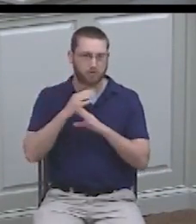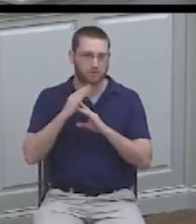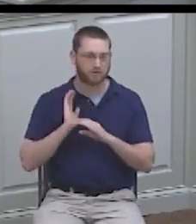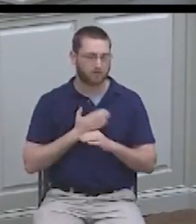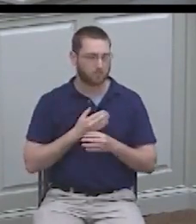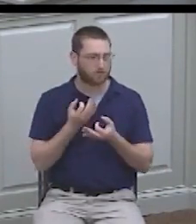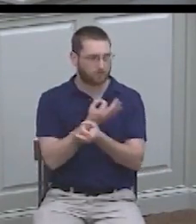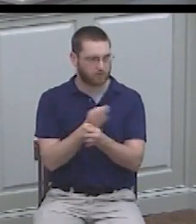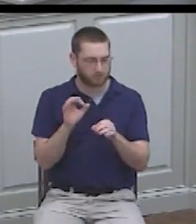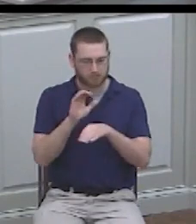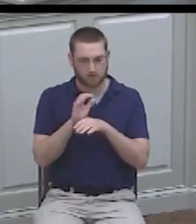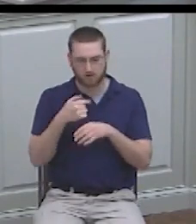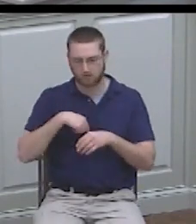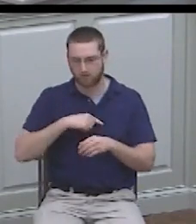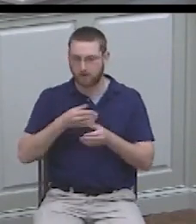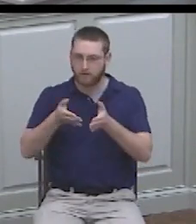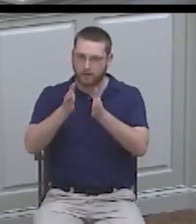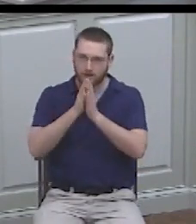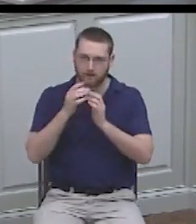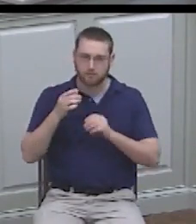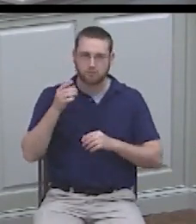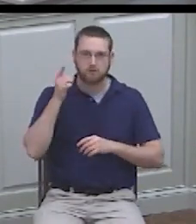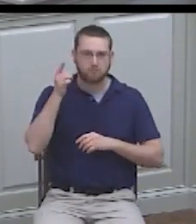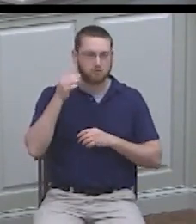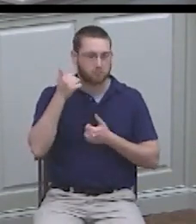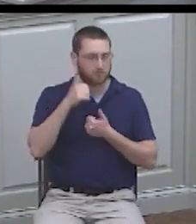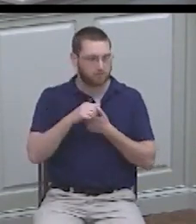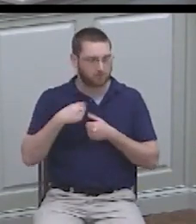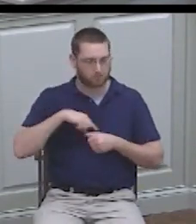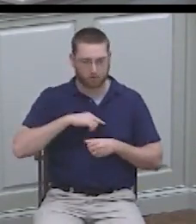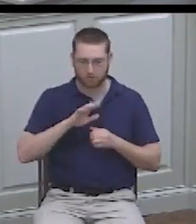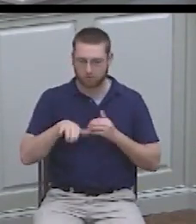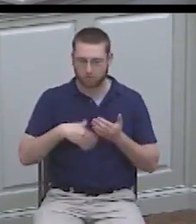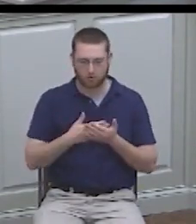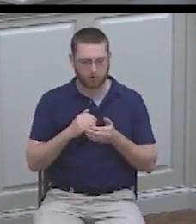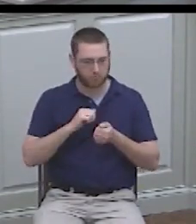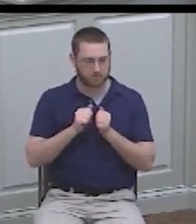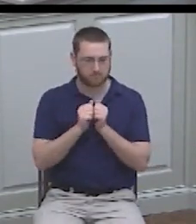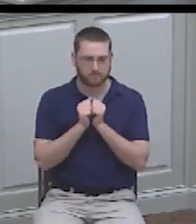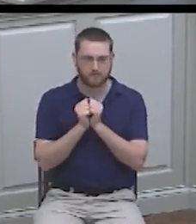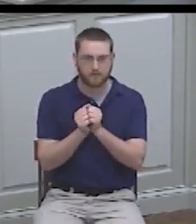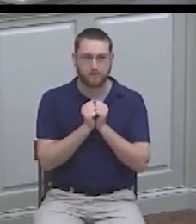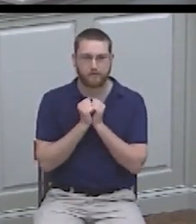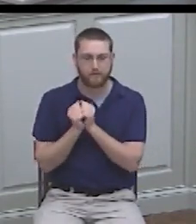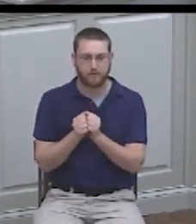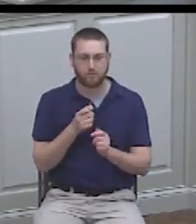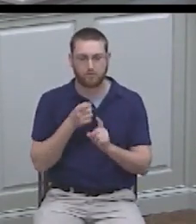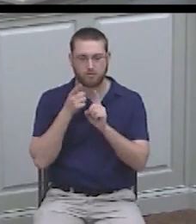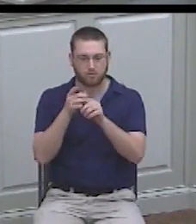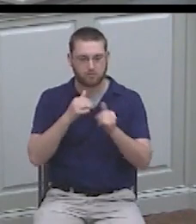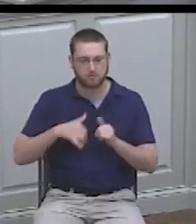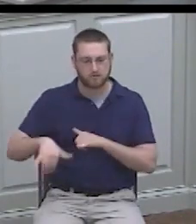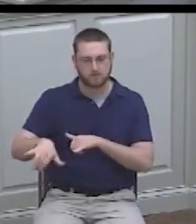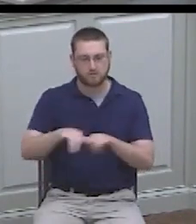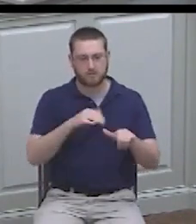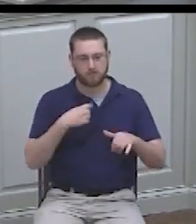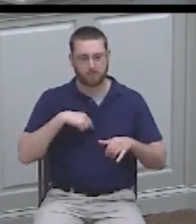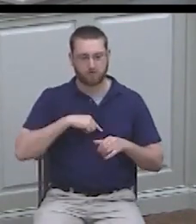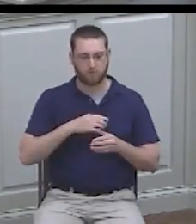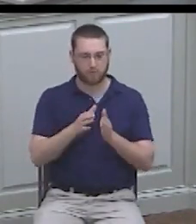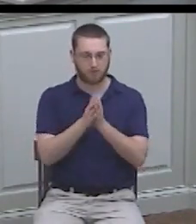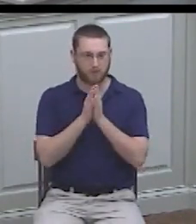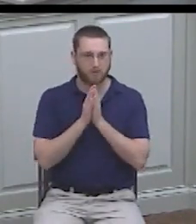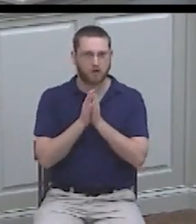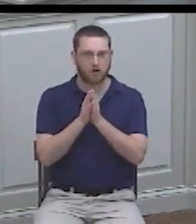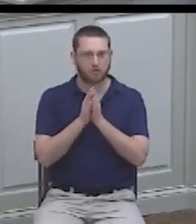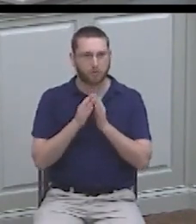ask that we remember that we're all neighbors, we're all striving for the same thing, and that we pray that we